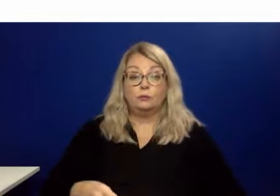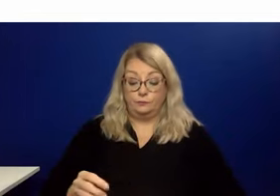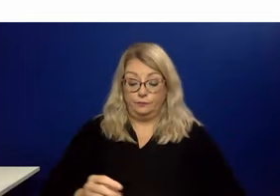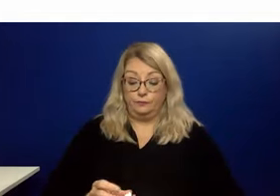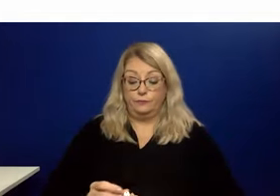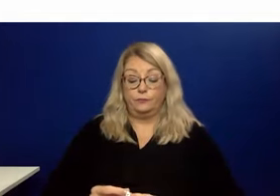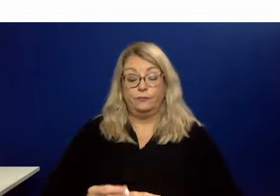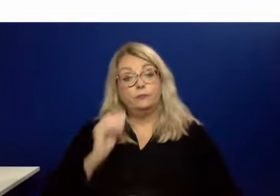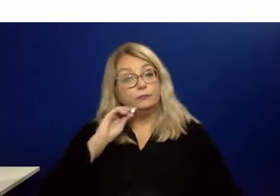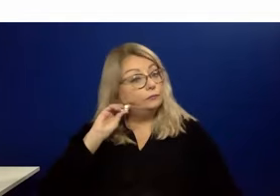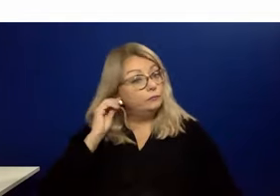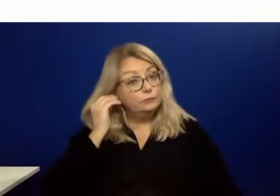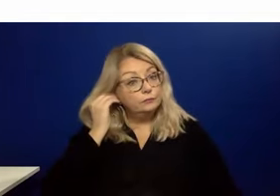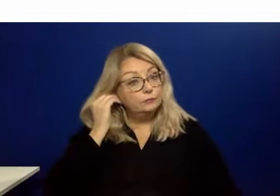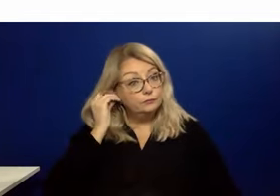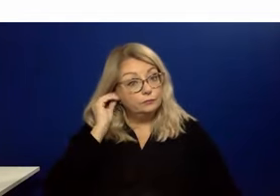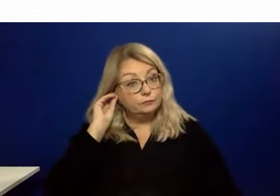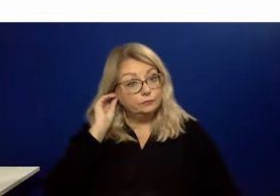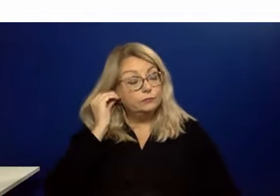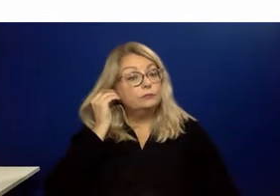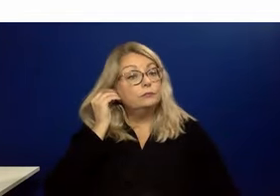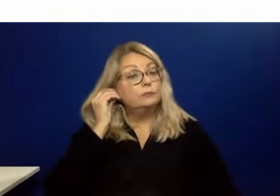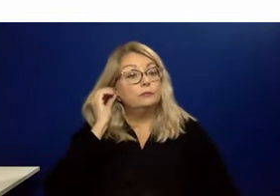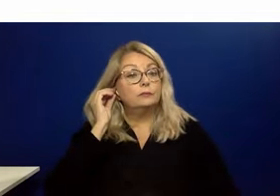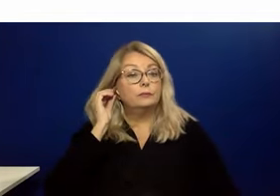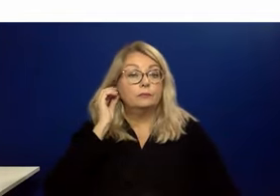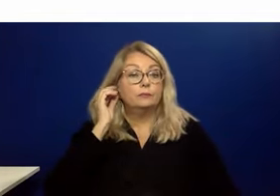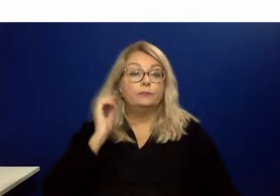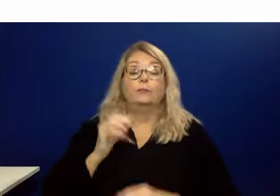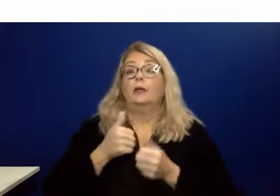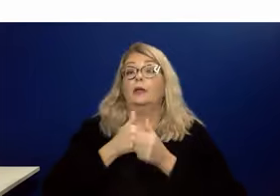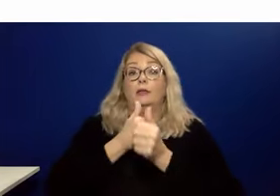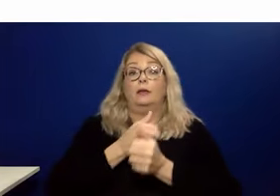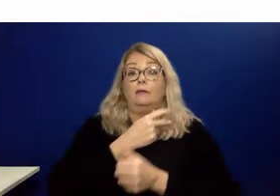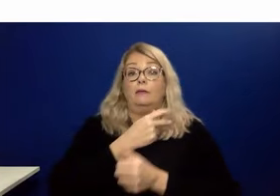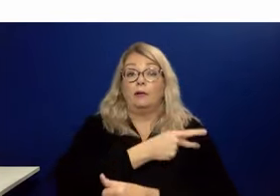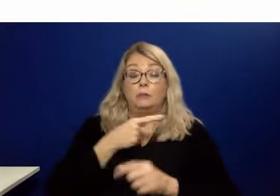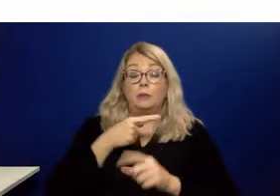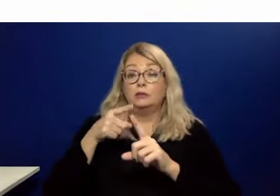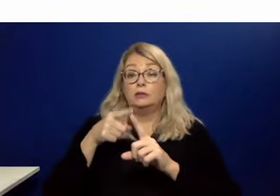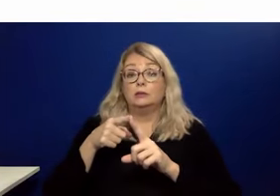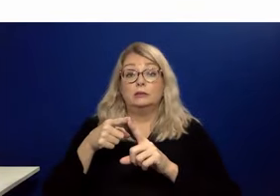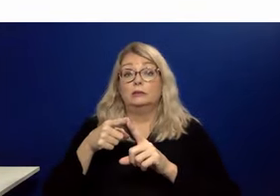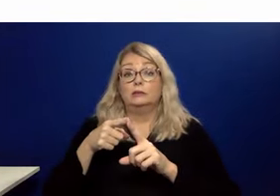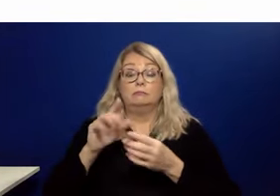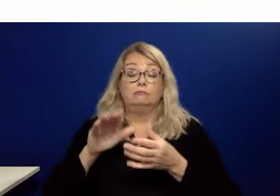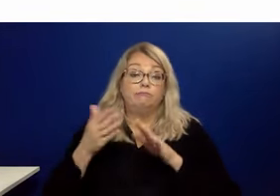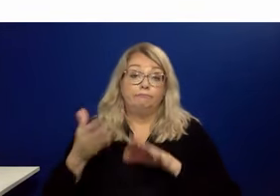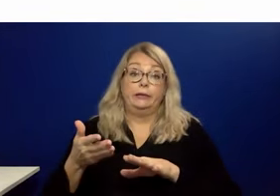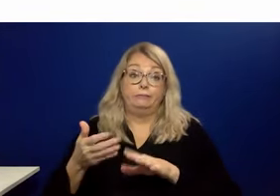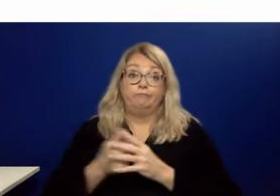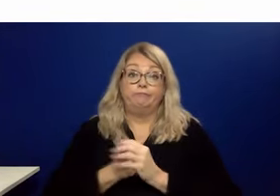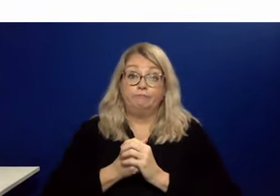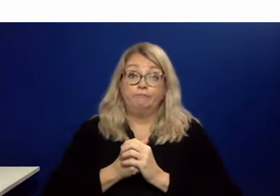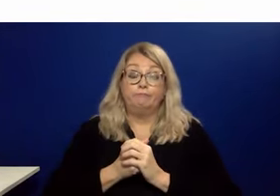They follow patients from the time they see them until they die.